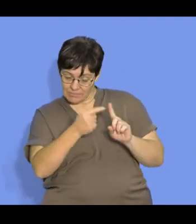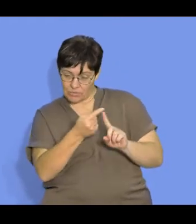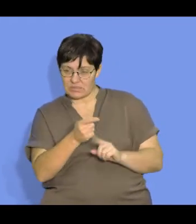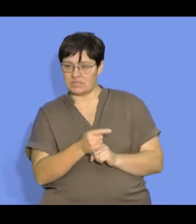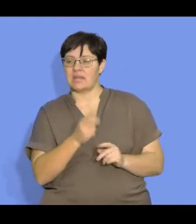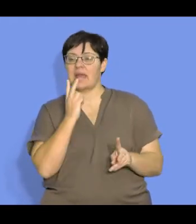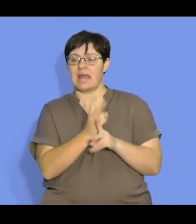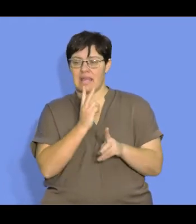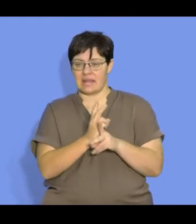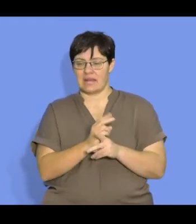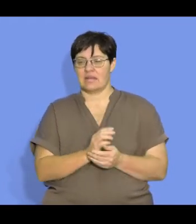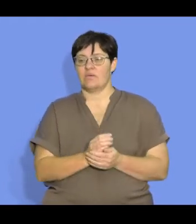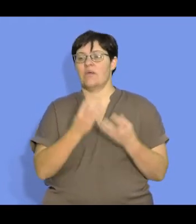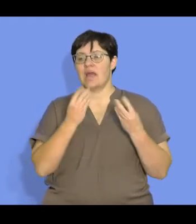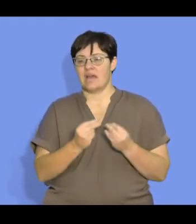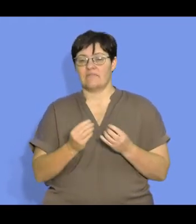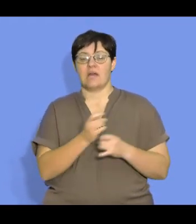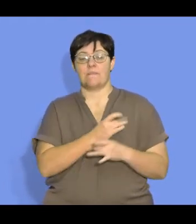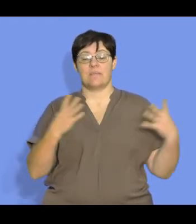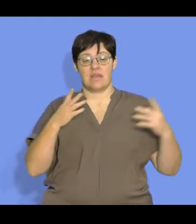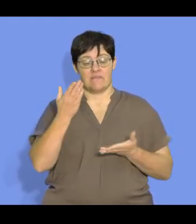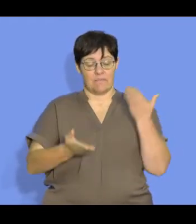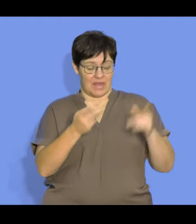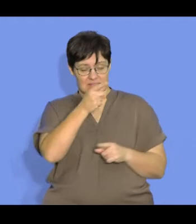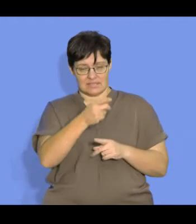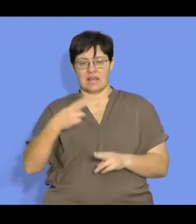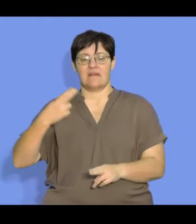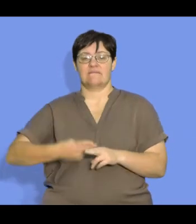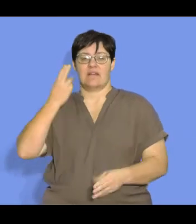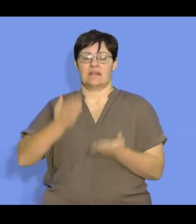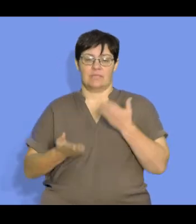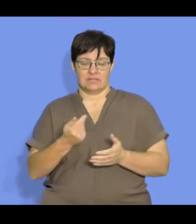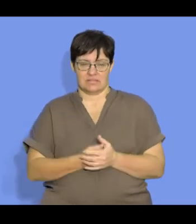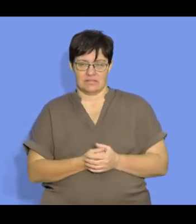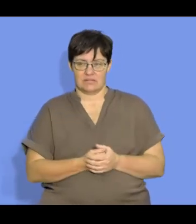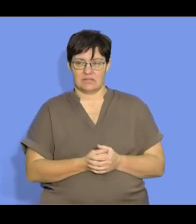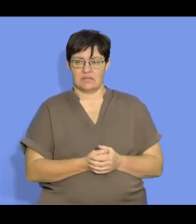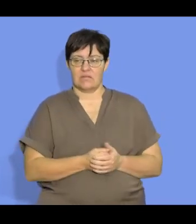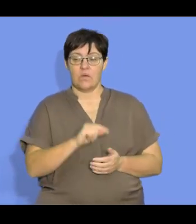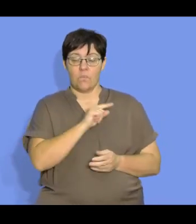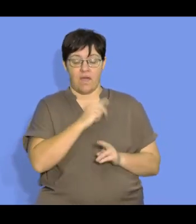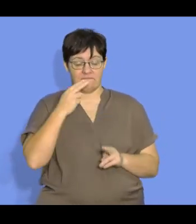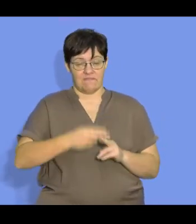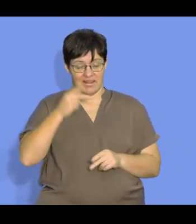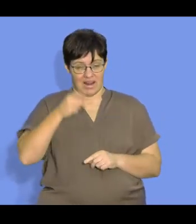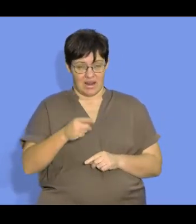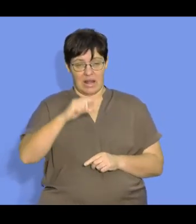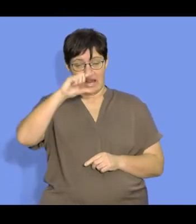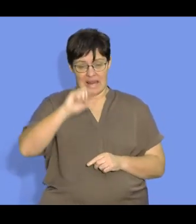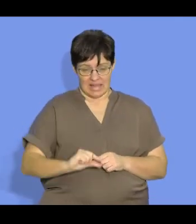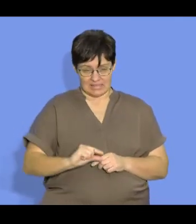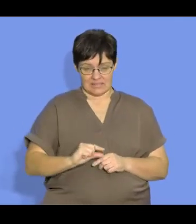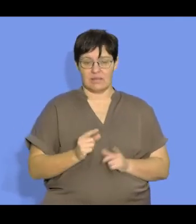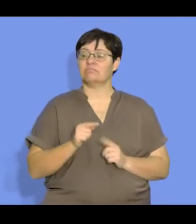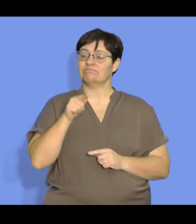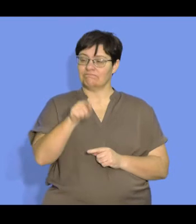point, again we will have an initial mass and a final mass. So because the final mass is